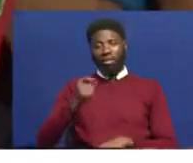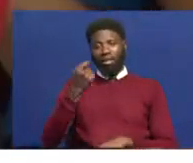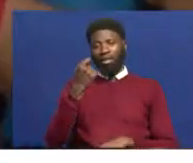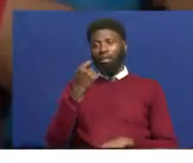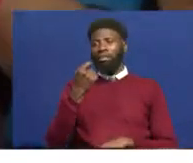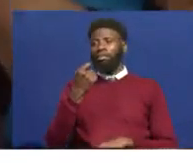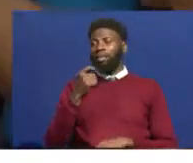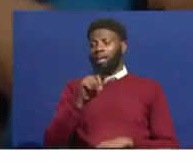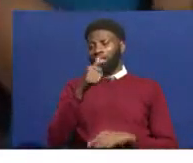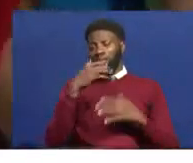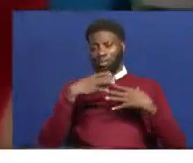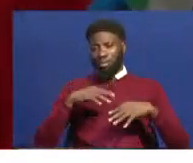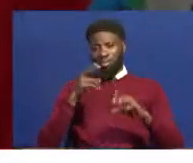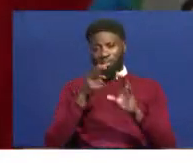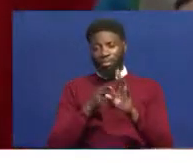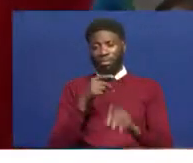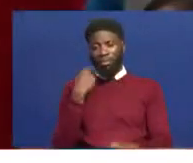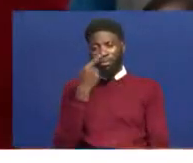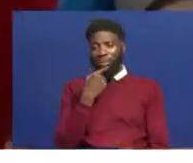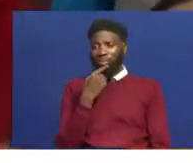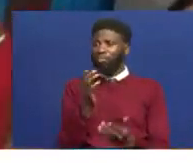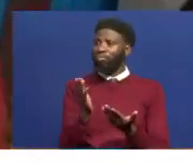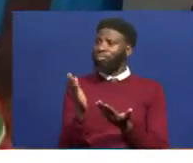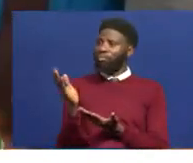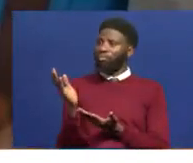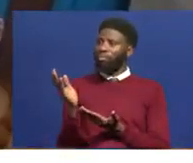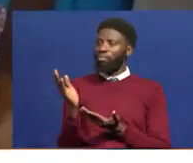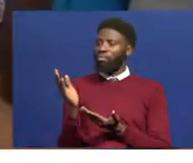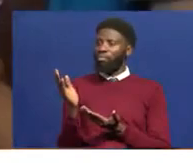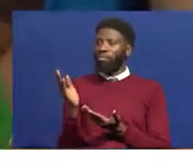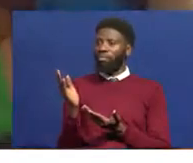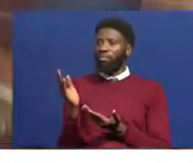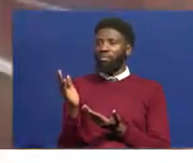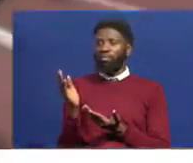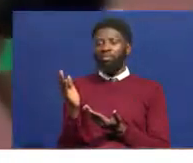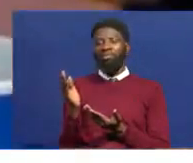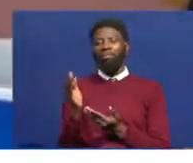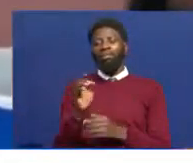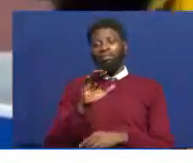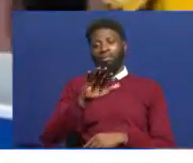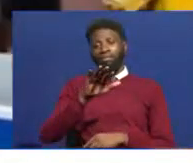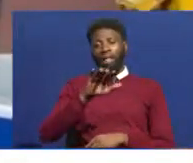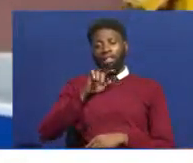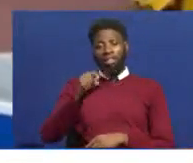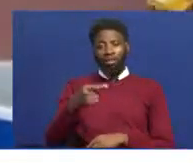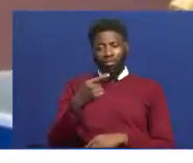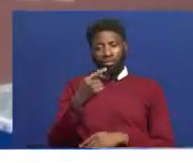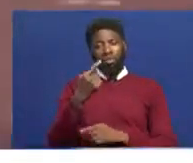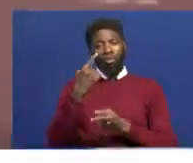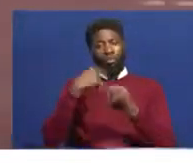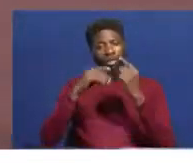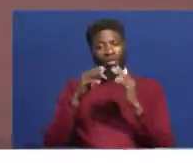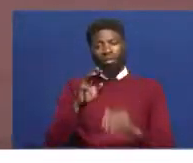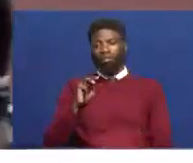in the Doha Diamond League meeting include world champion 800 meters and 5,000 meters champions Mary